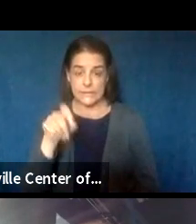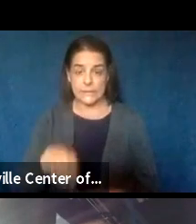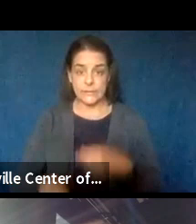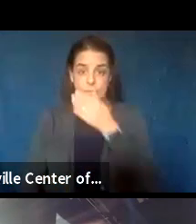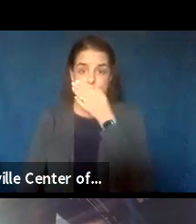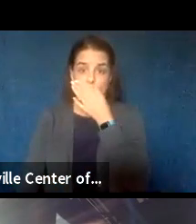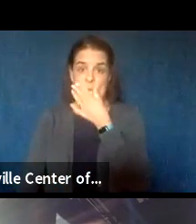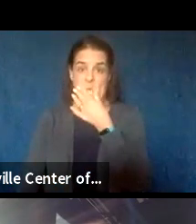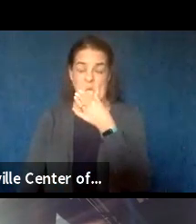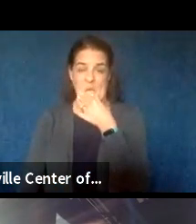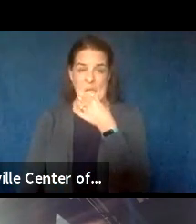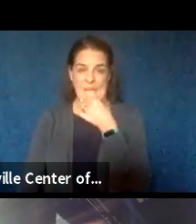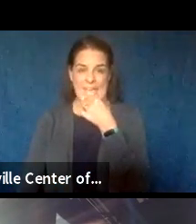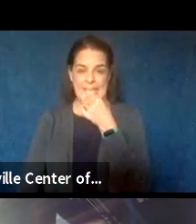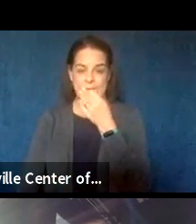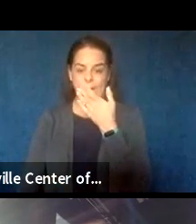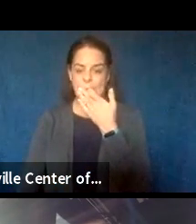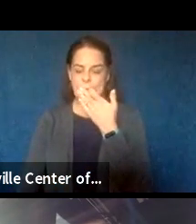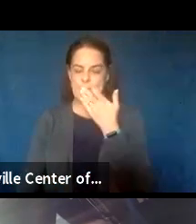Give